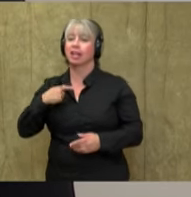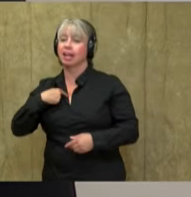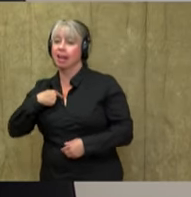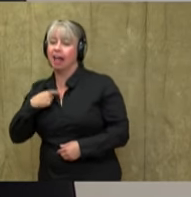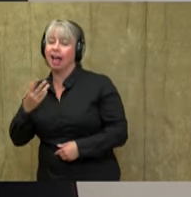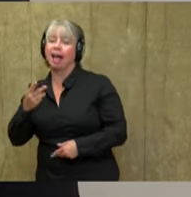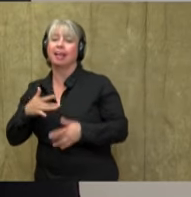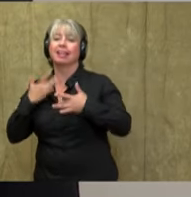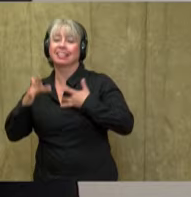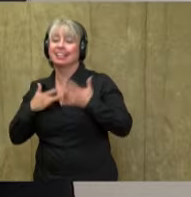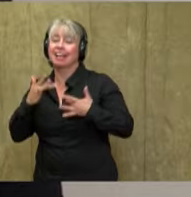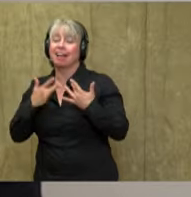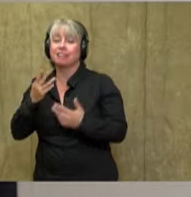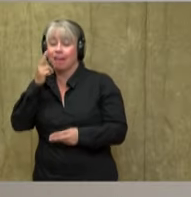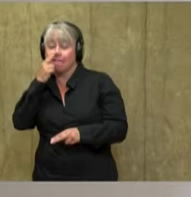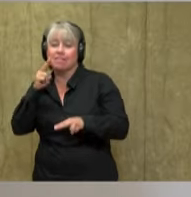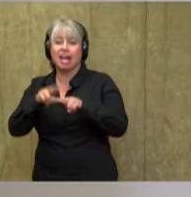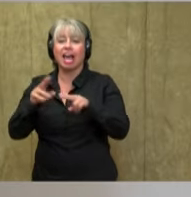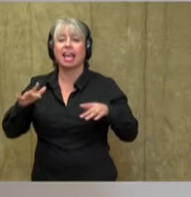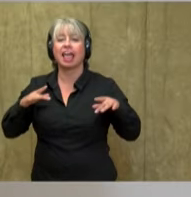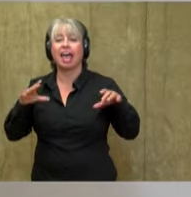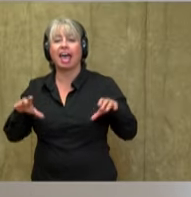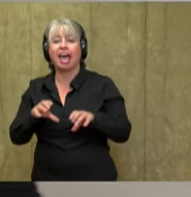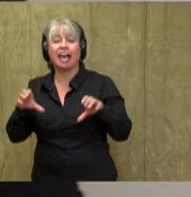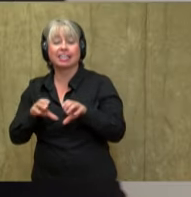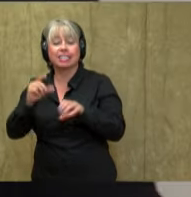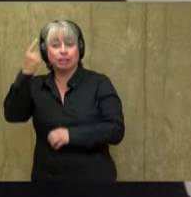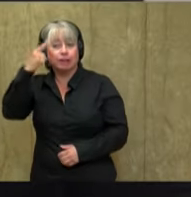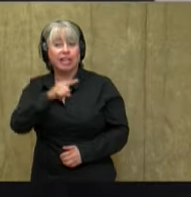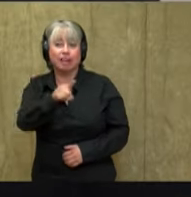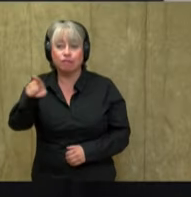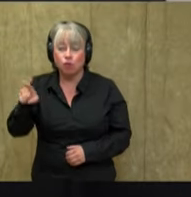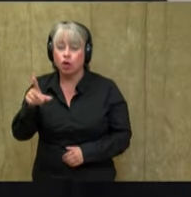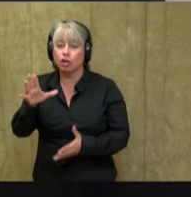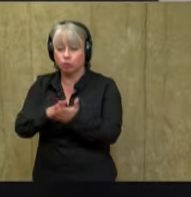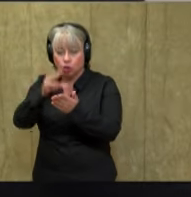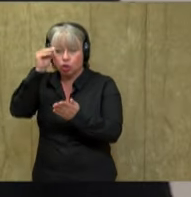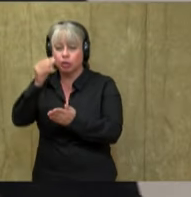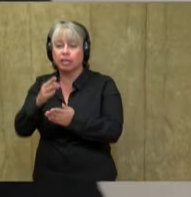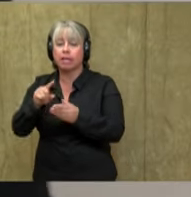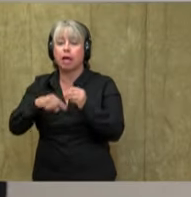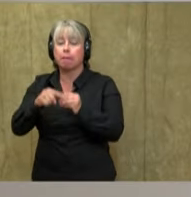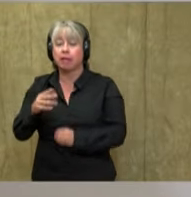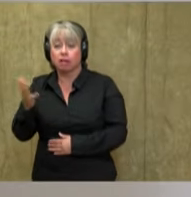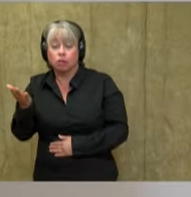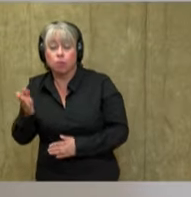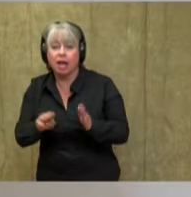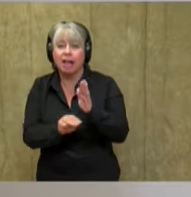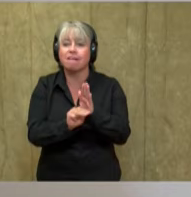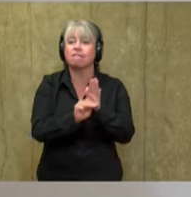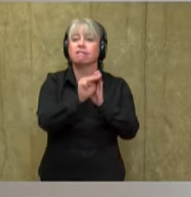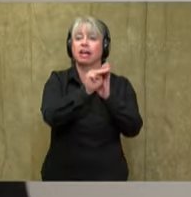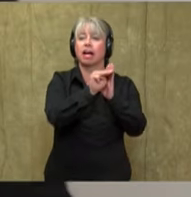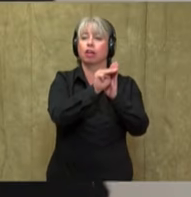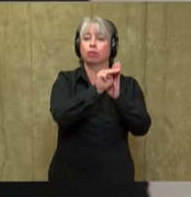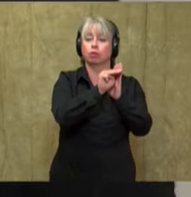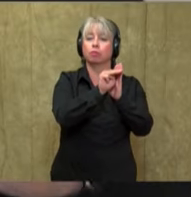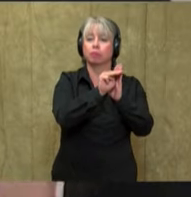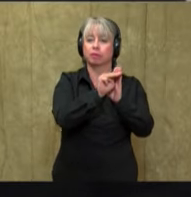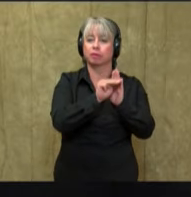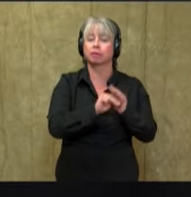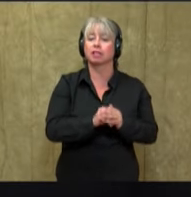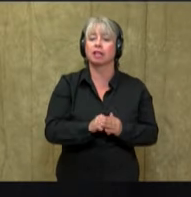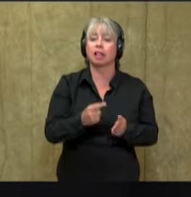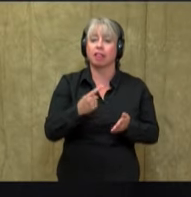exciting and fun activity for you. We are going to be learning about volume. If you didn't have a chance to tune in to the